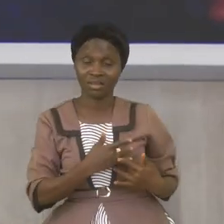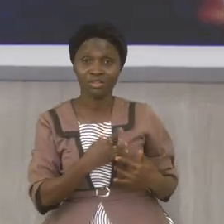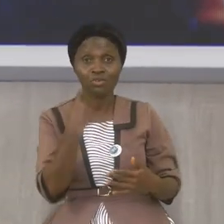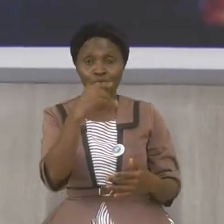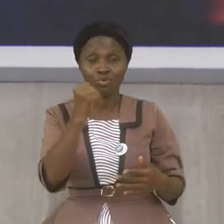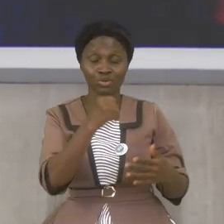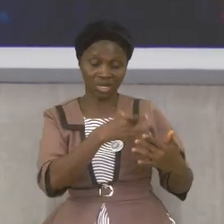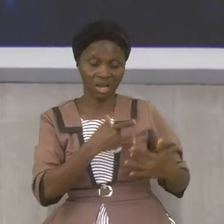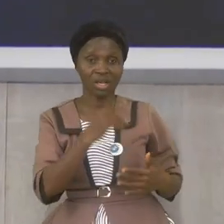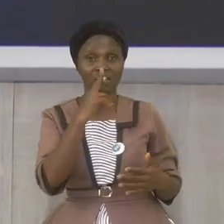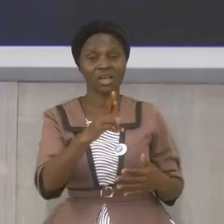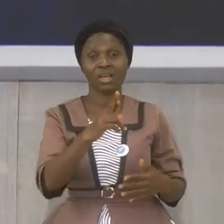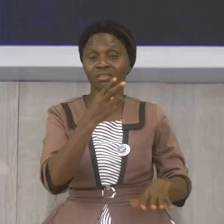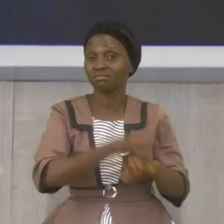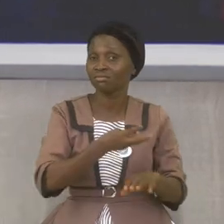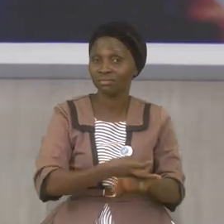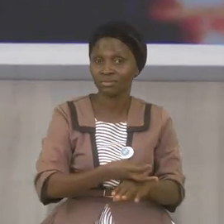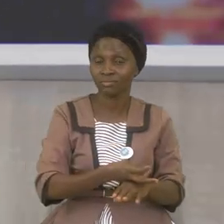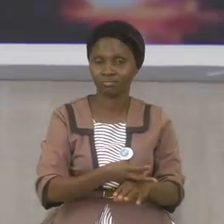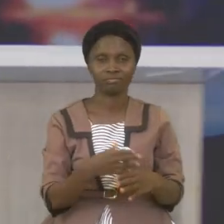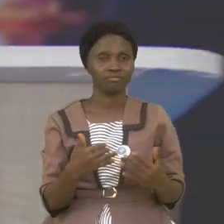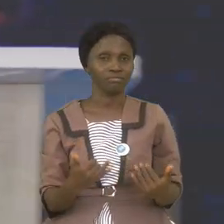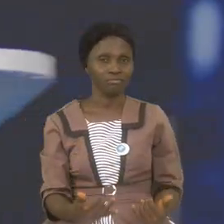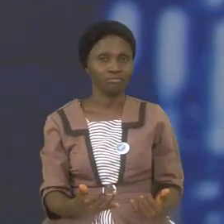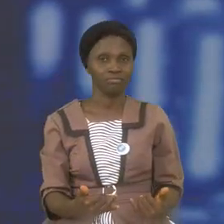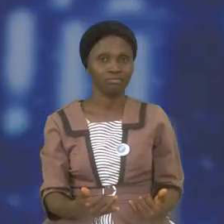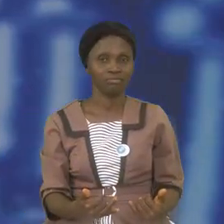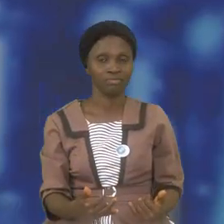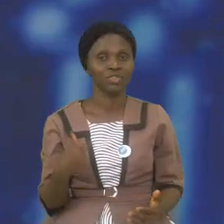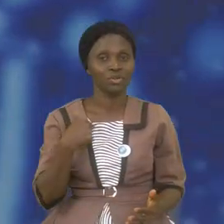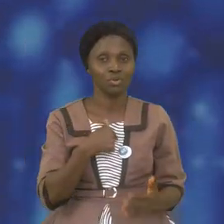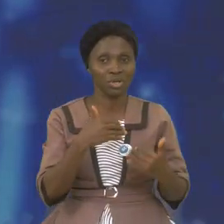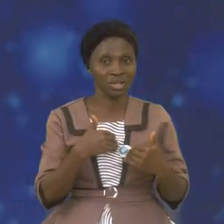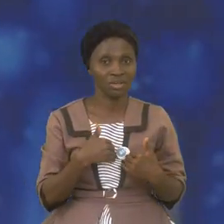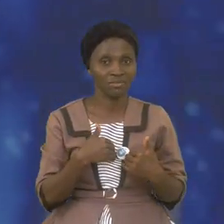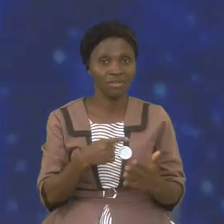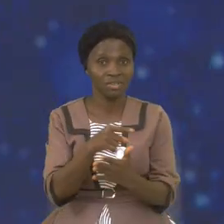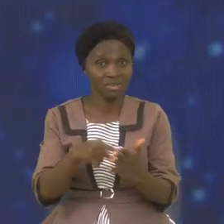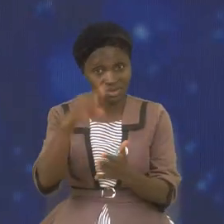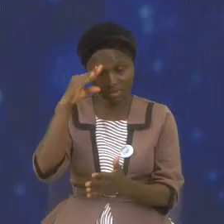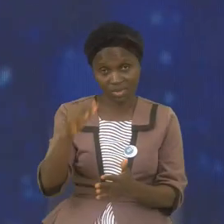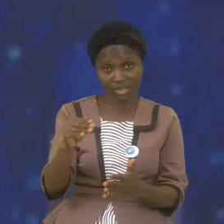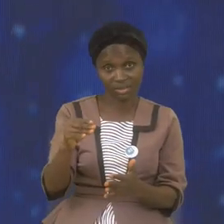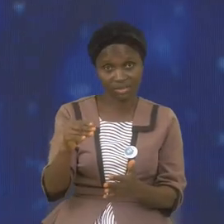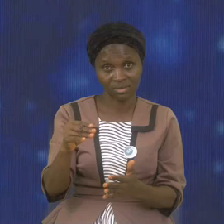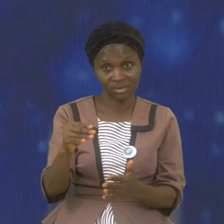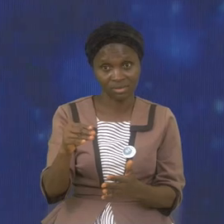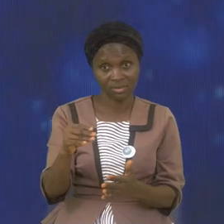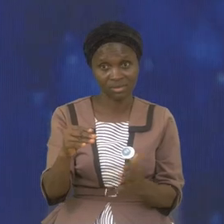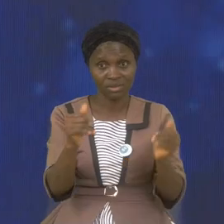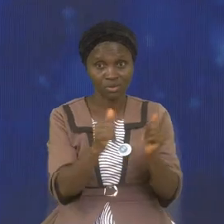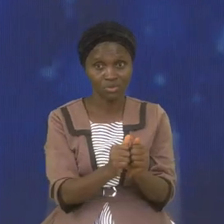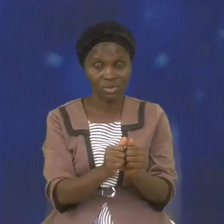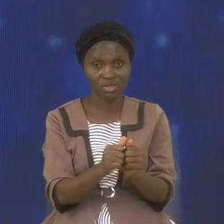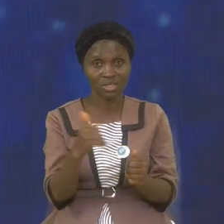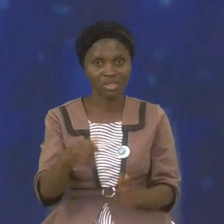hearts are hard. Now we have this man with a